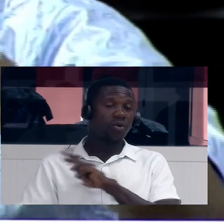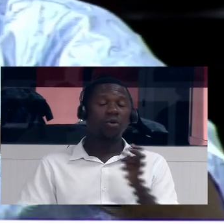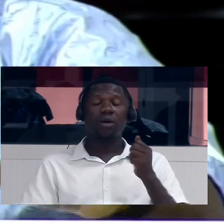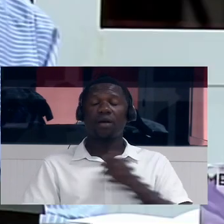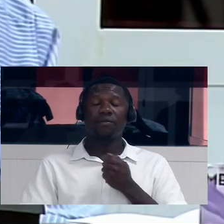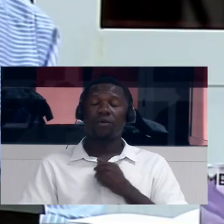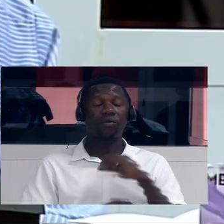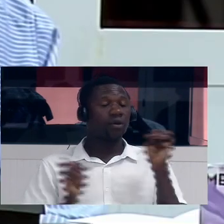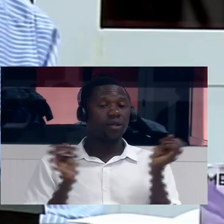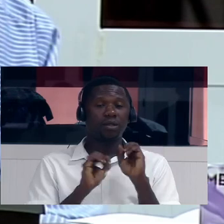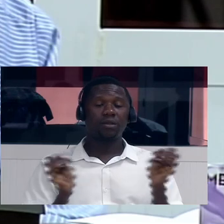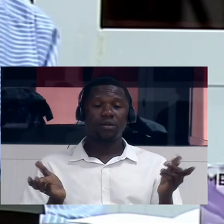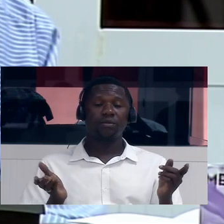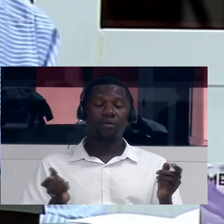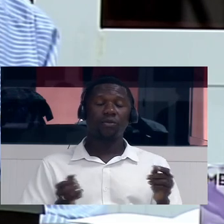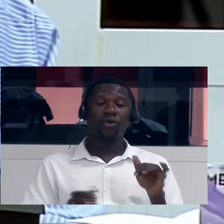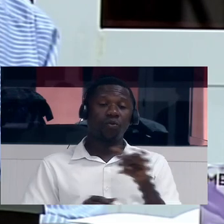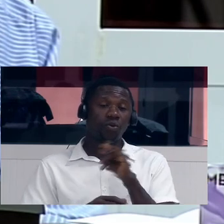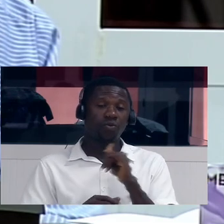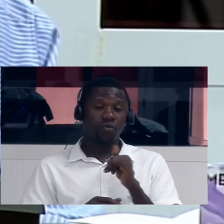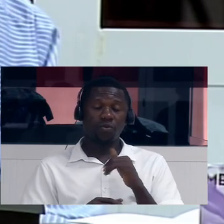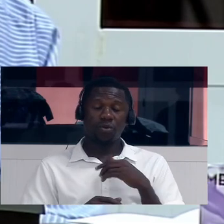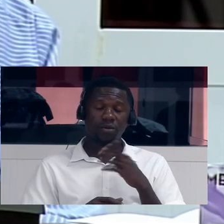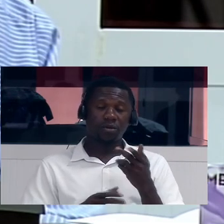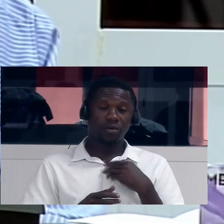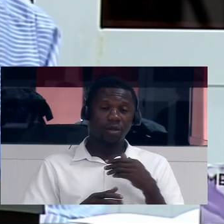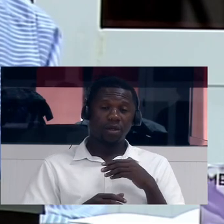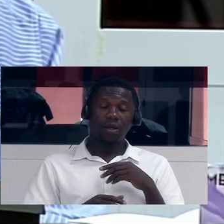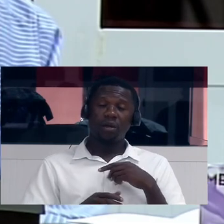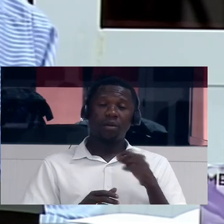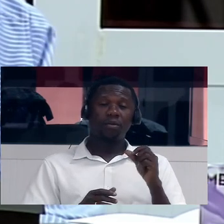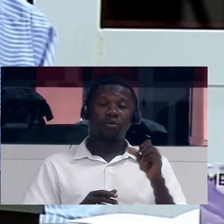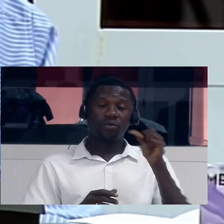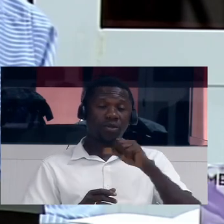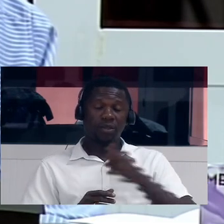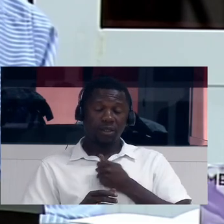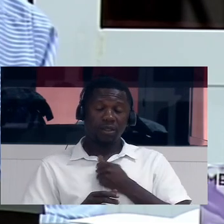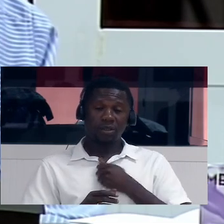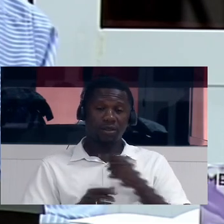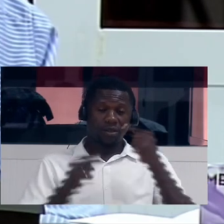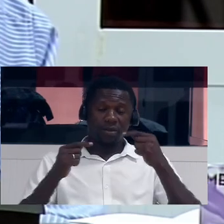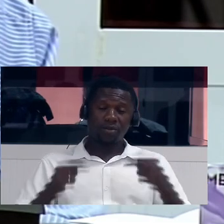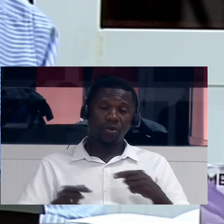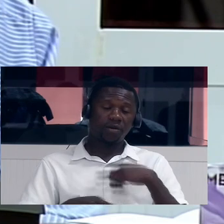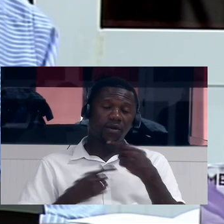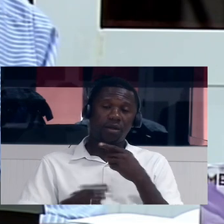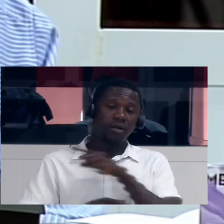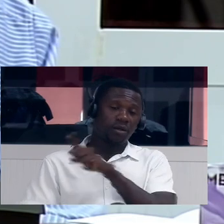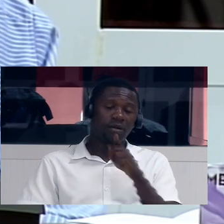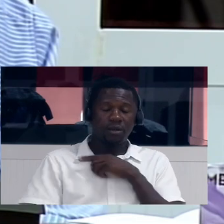of anything, which was triggered by the intimidating statement, so they left on that same